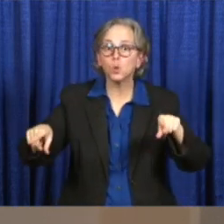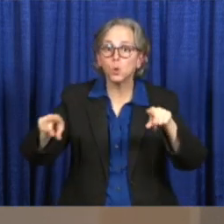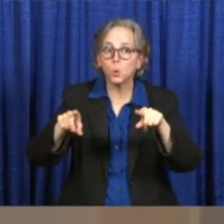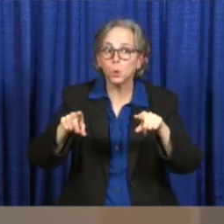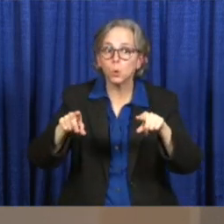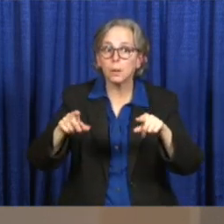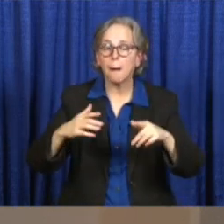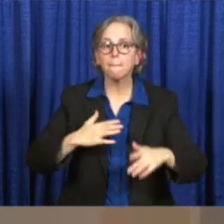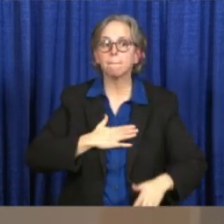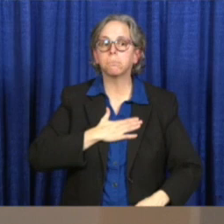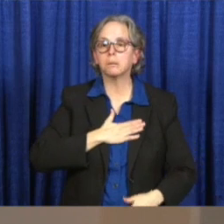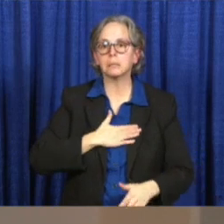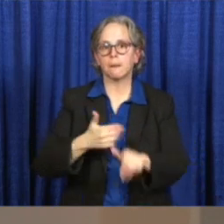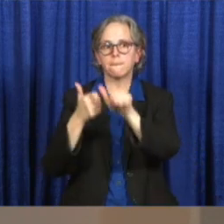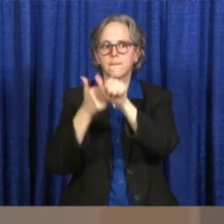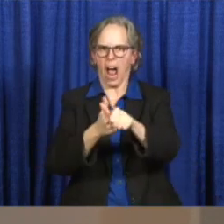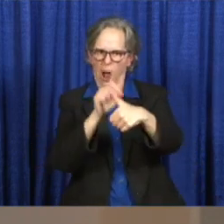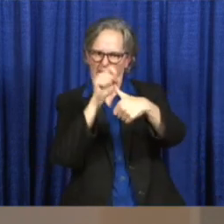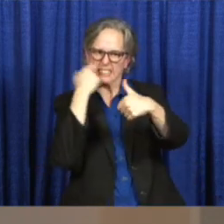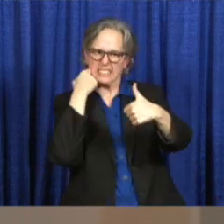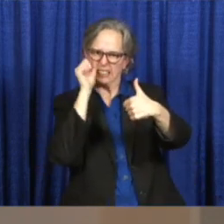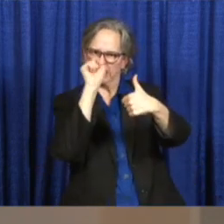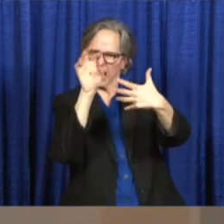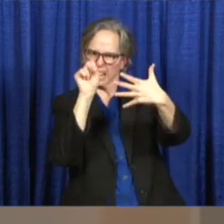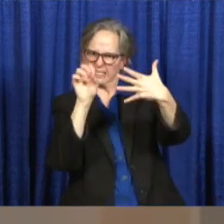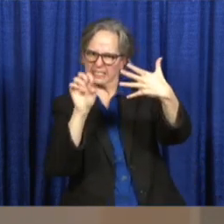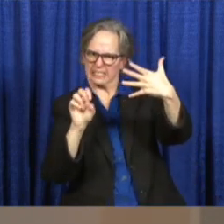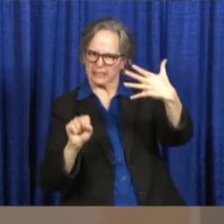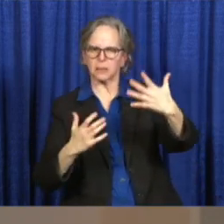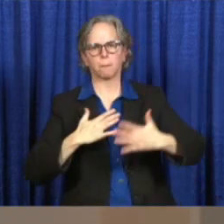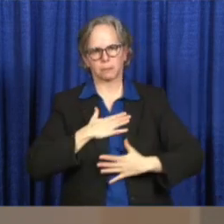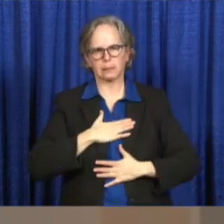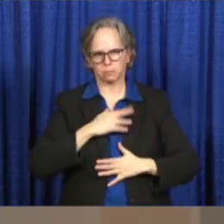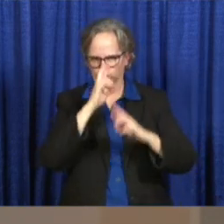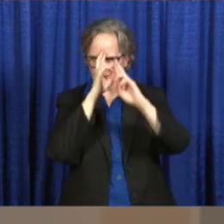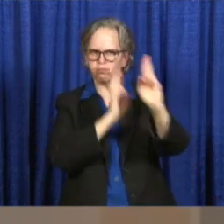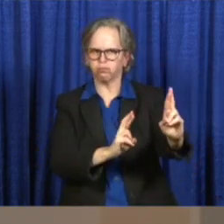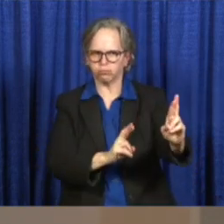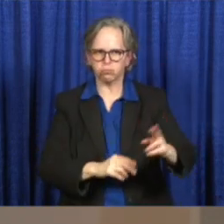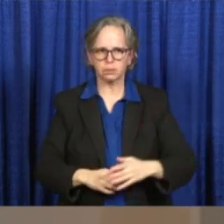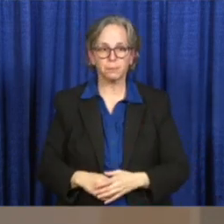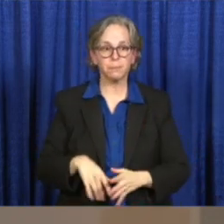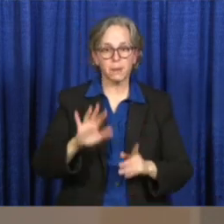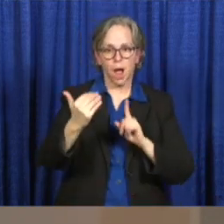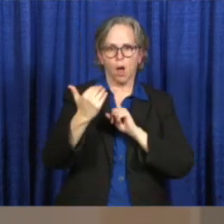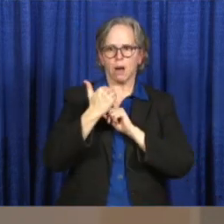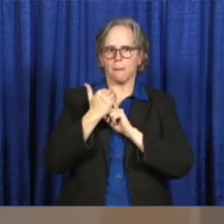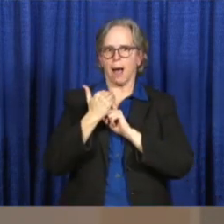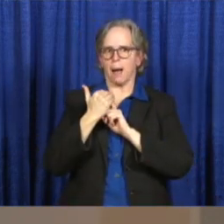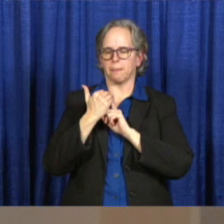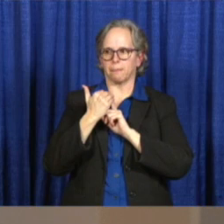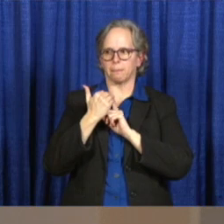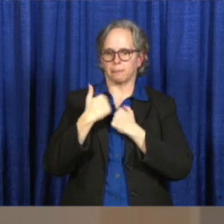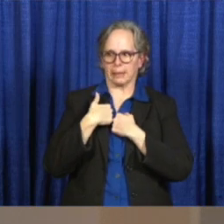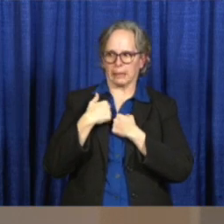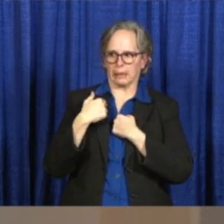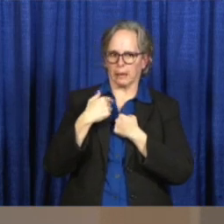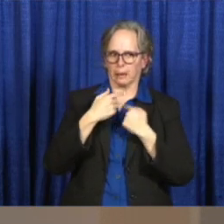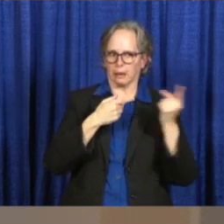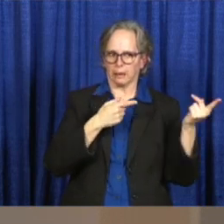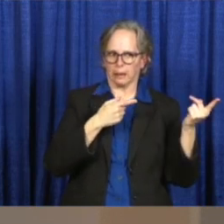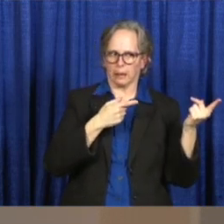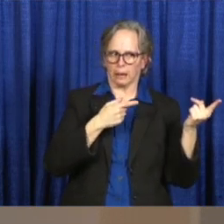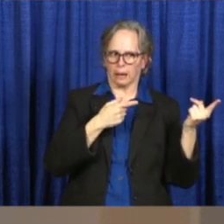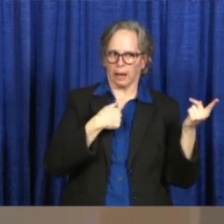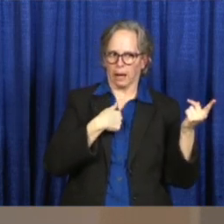healthier and better off. And they also reminded me to remind you, every one of these places is hiring.